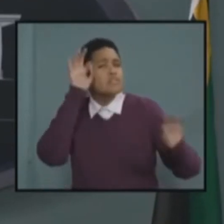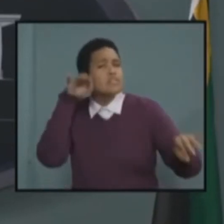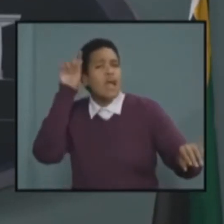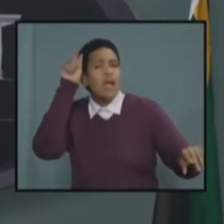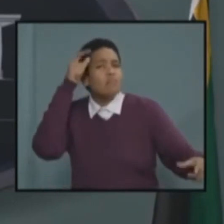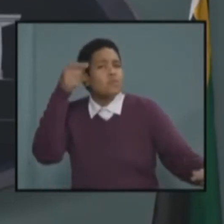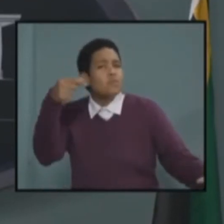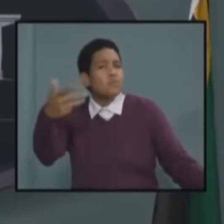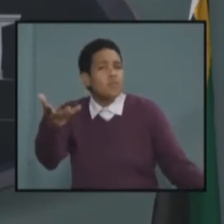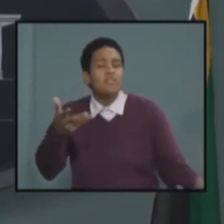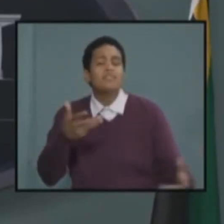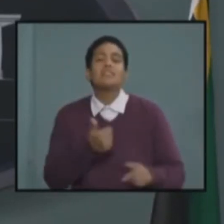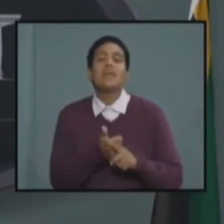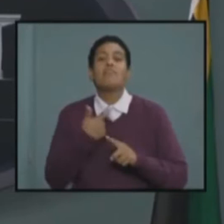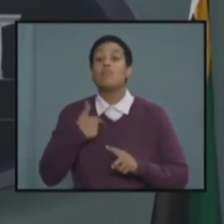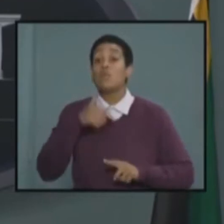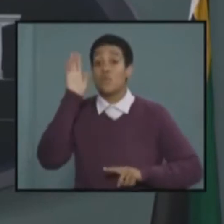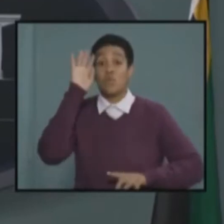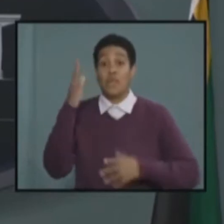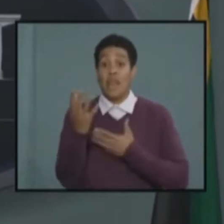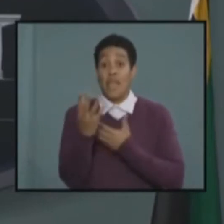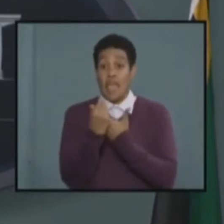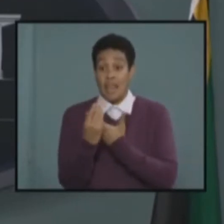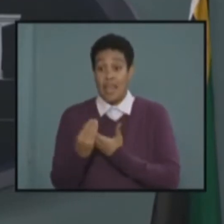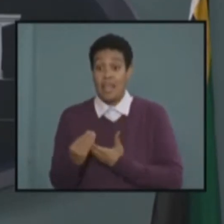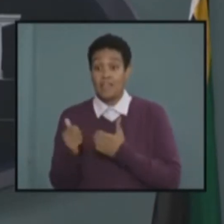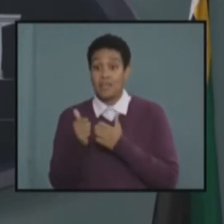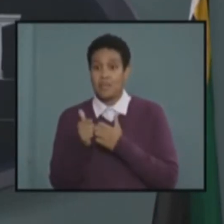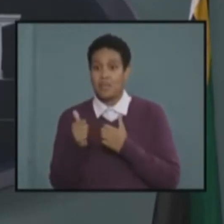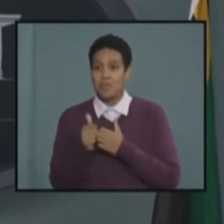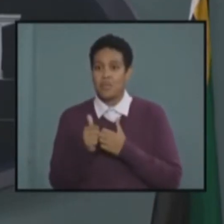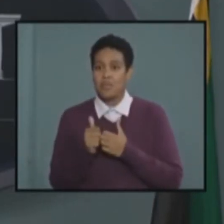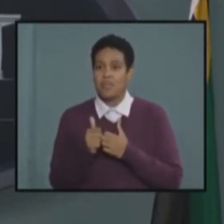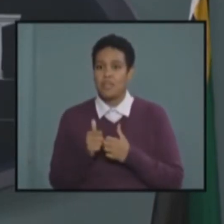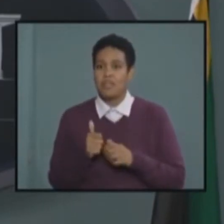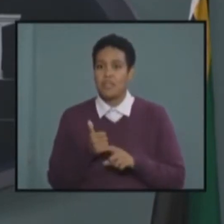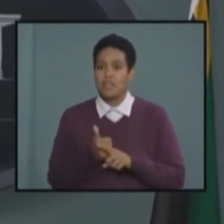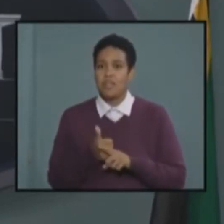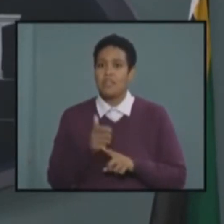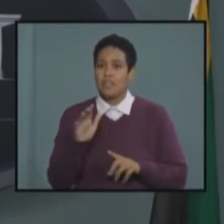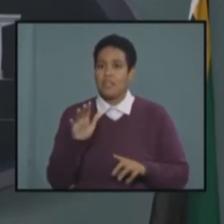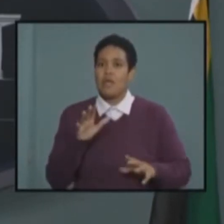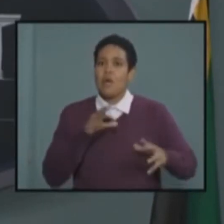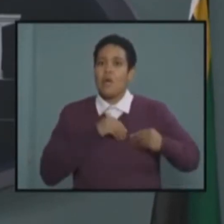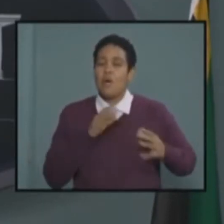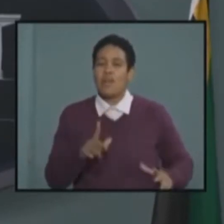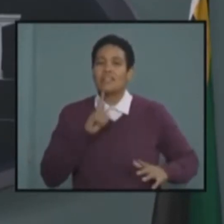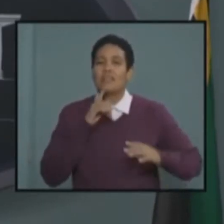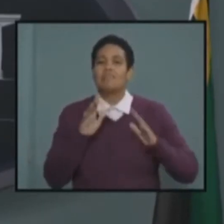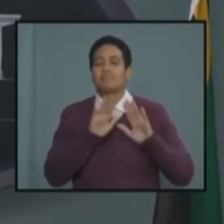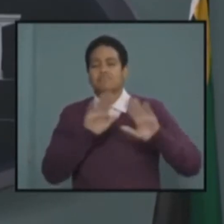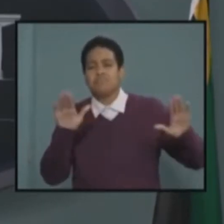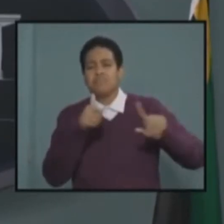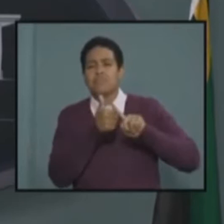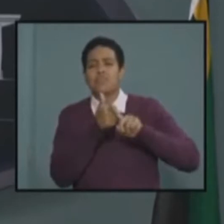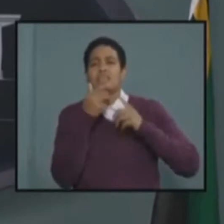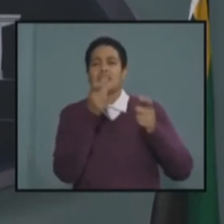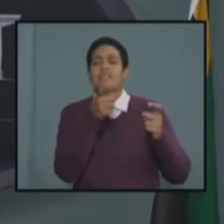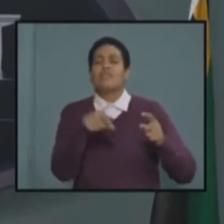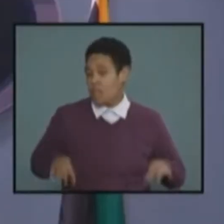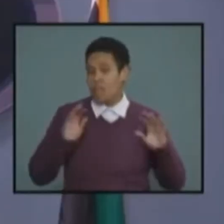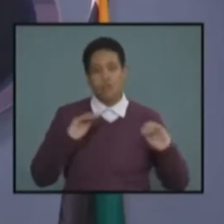that we will engage with the owners of the line to bring those persons